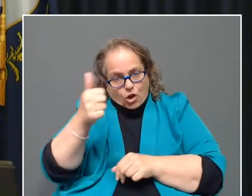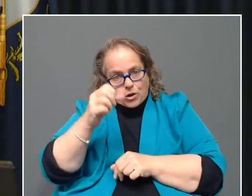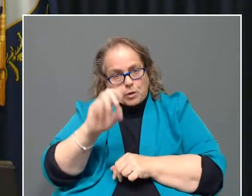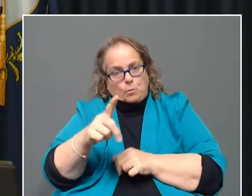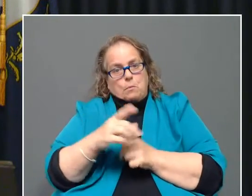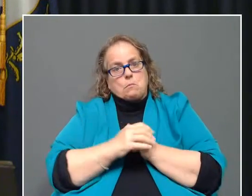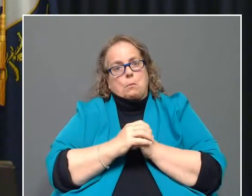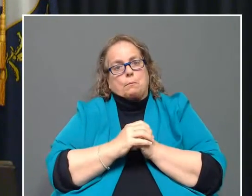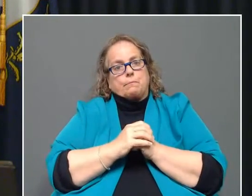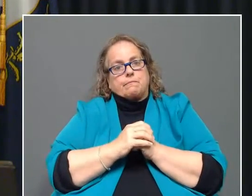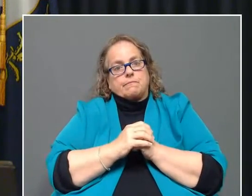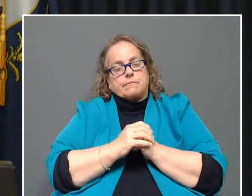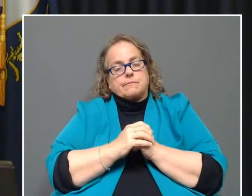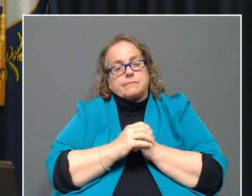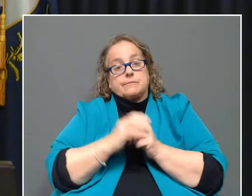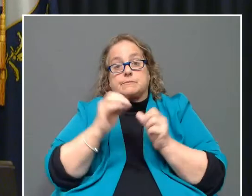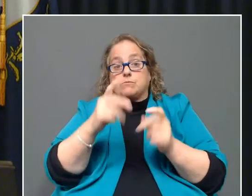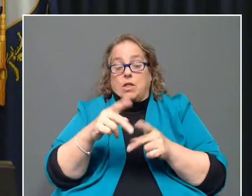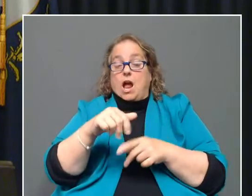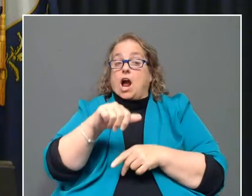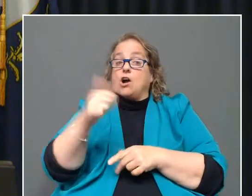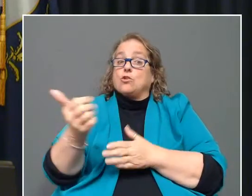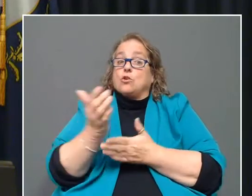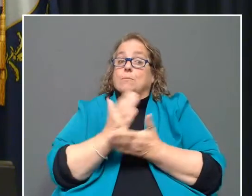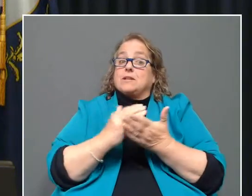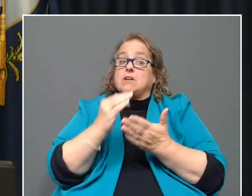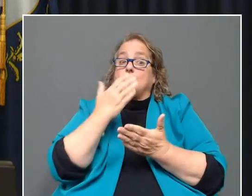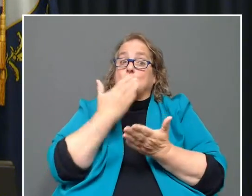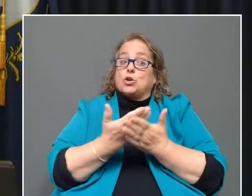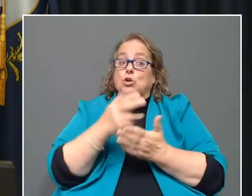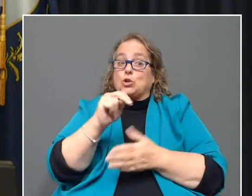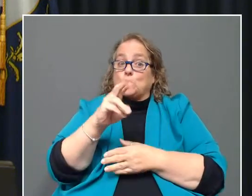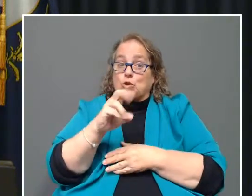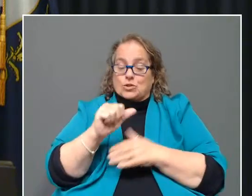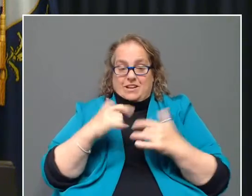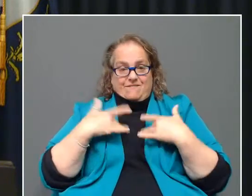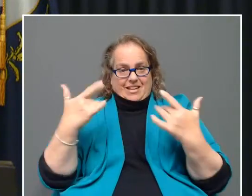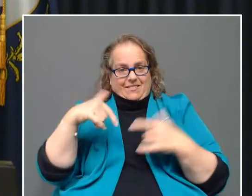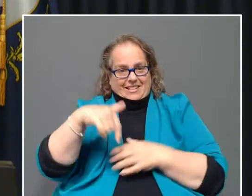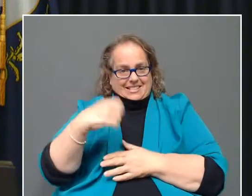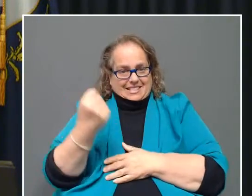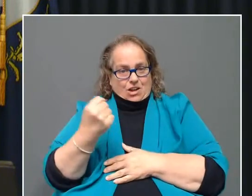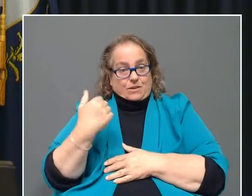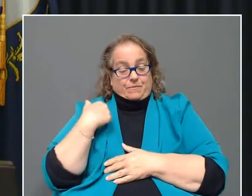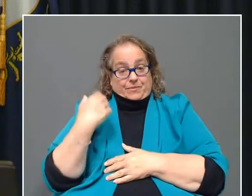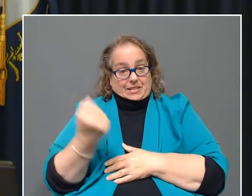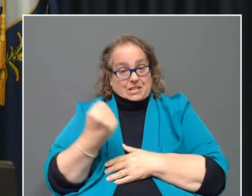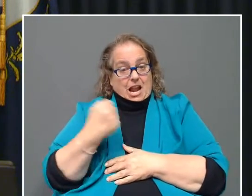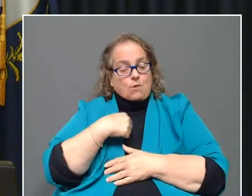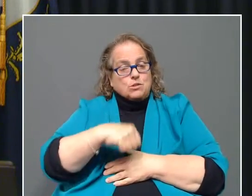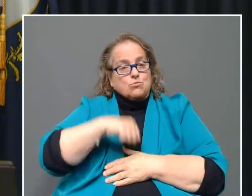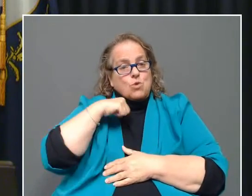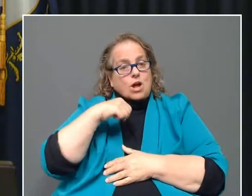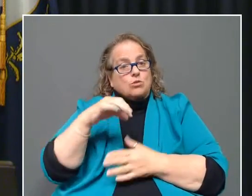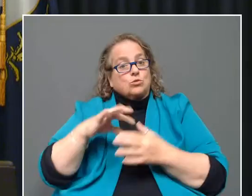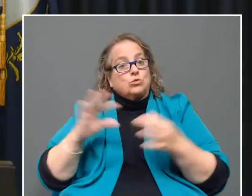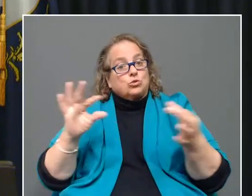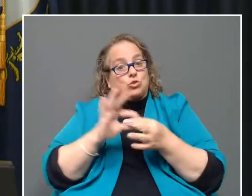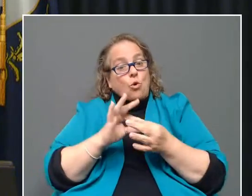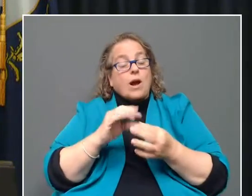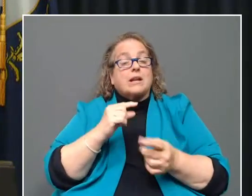right, another piece of good news was an event this Saturday. So on Saturday, I was proud to join pastors representing more than